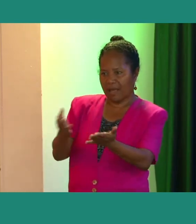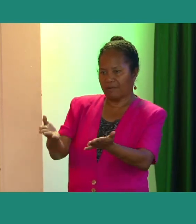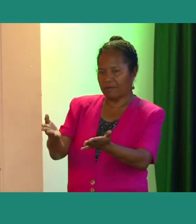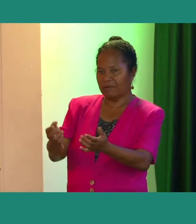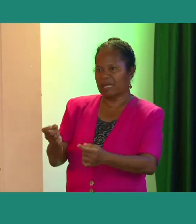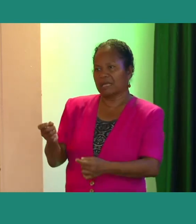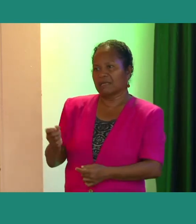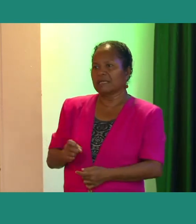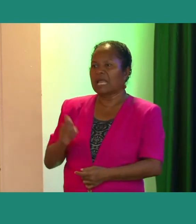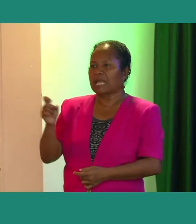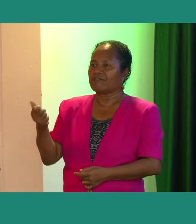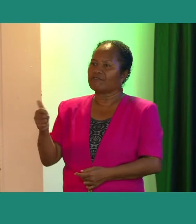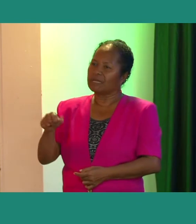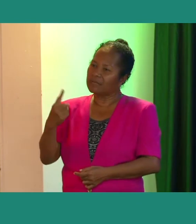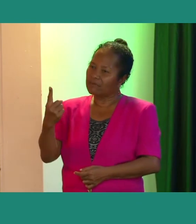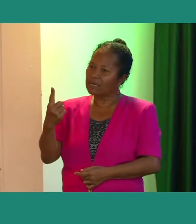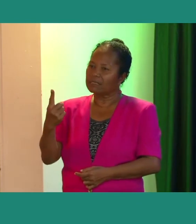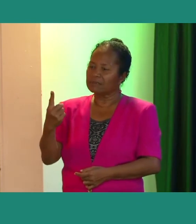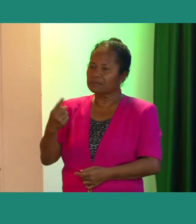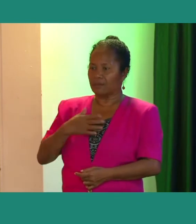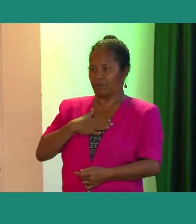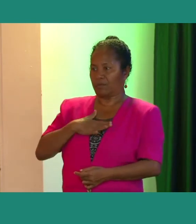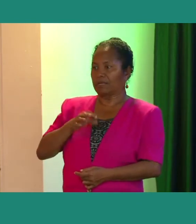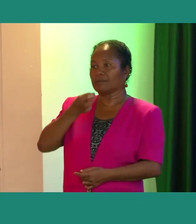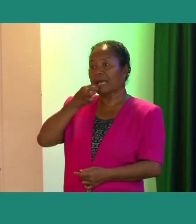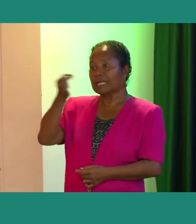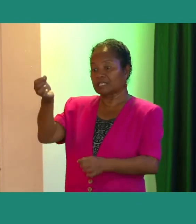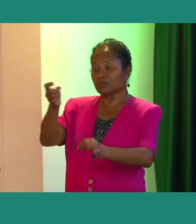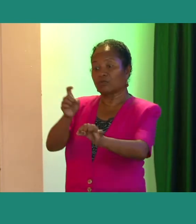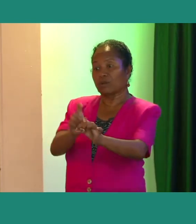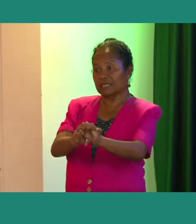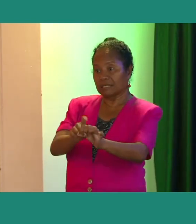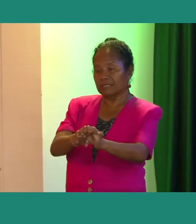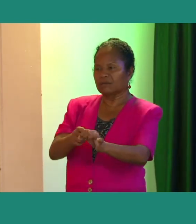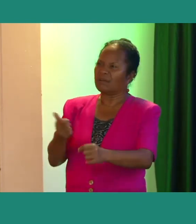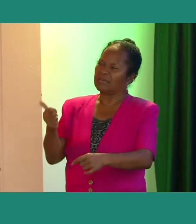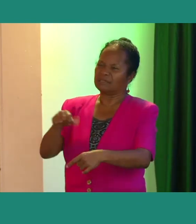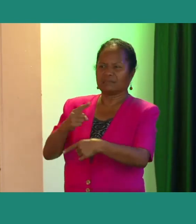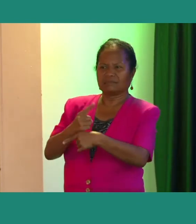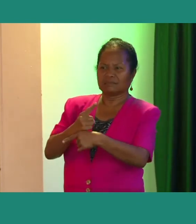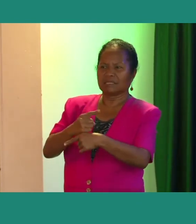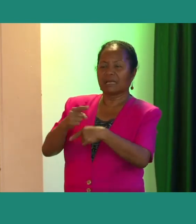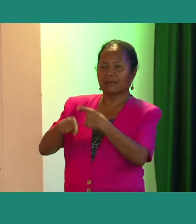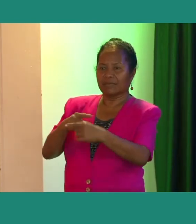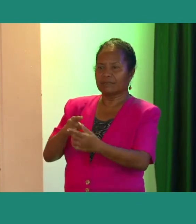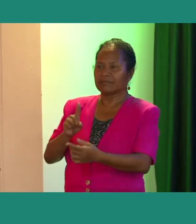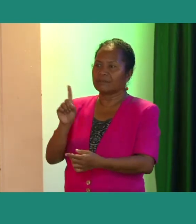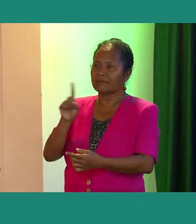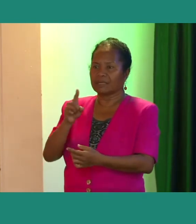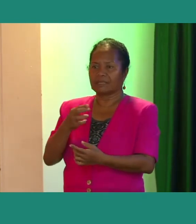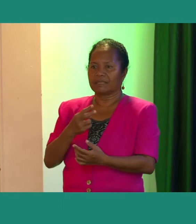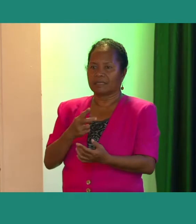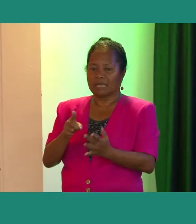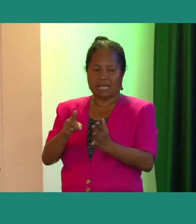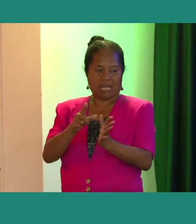If anyone here physically would like to ask any questions or any comments on what Yvonne just presented,